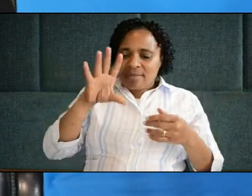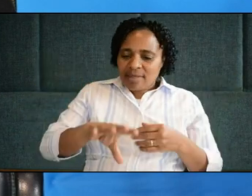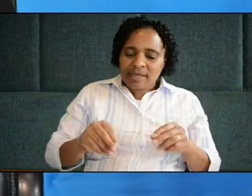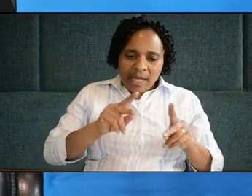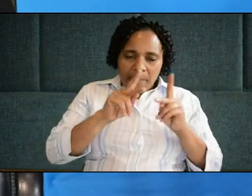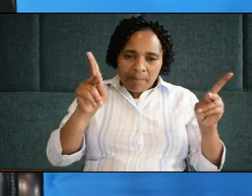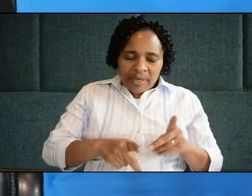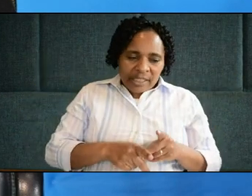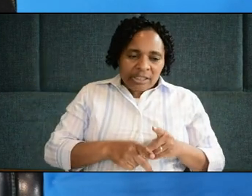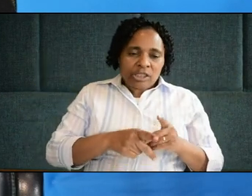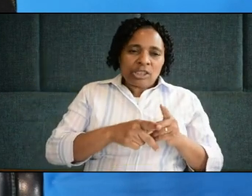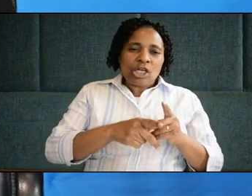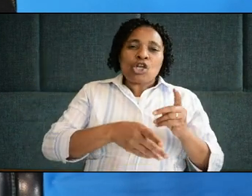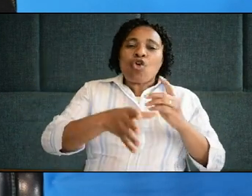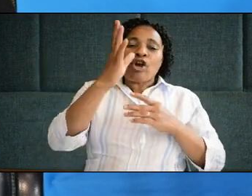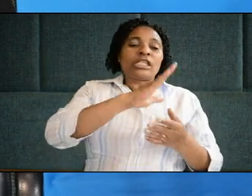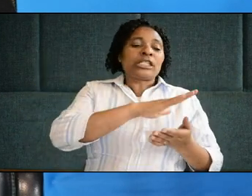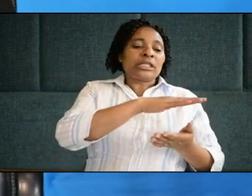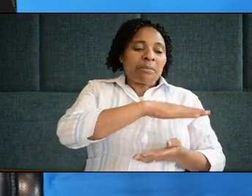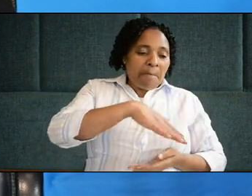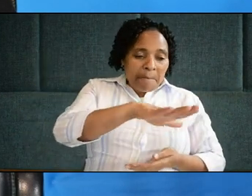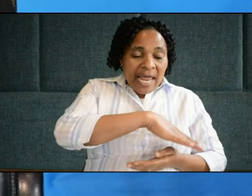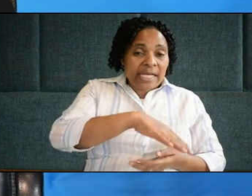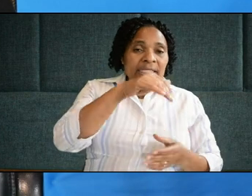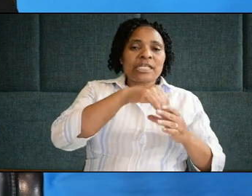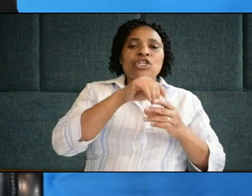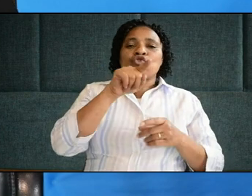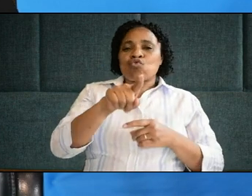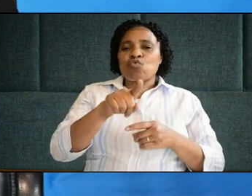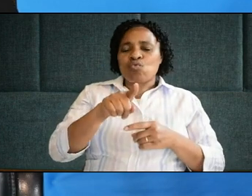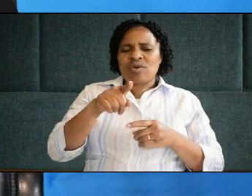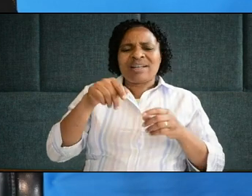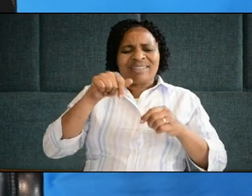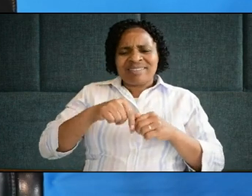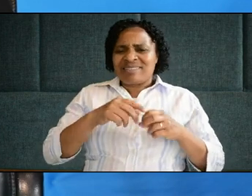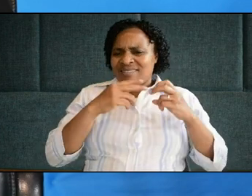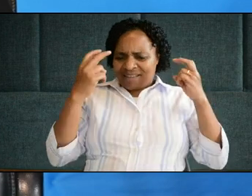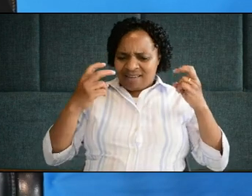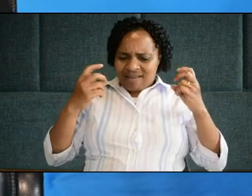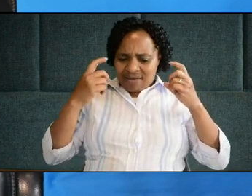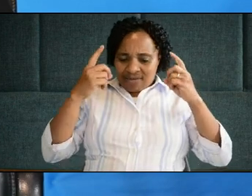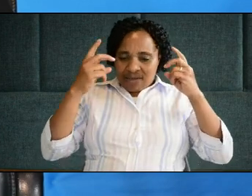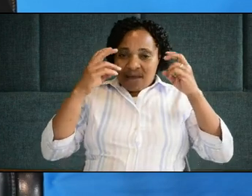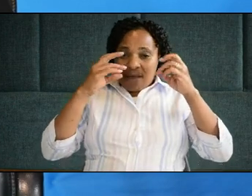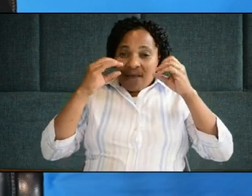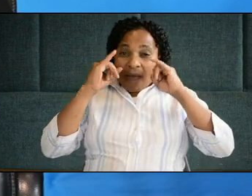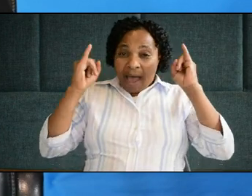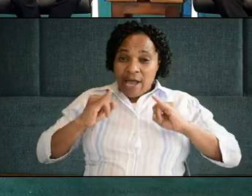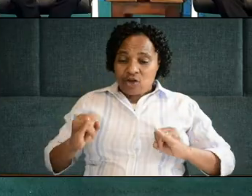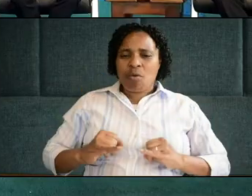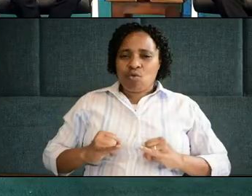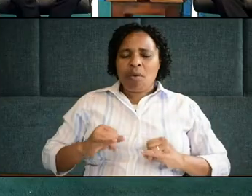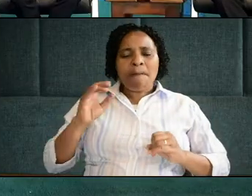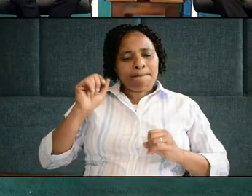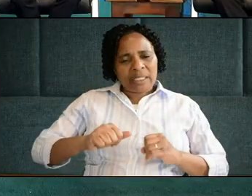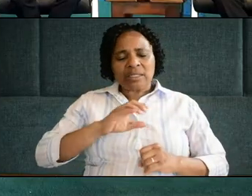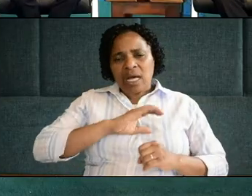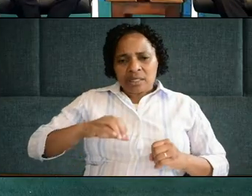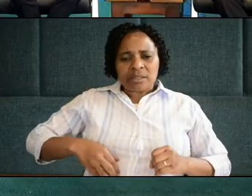God in your life, that is an idol. So I think even us as Christians, we need to look out for these things.